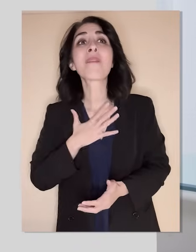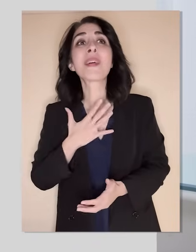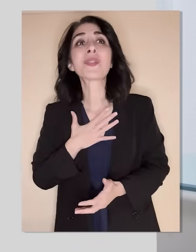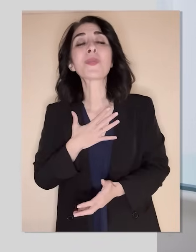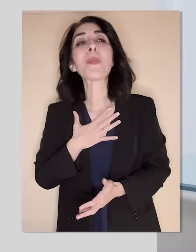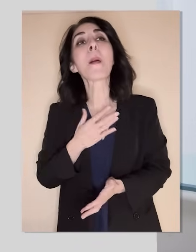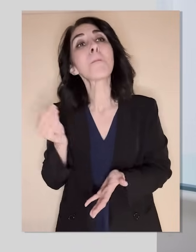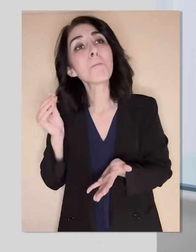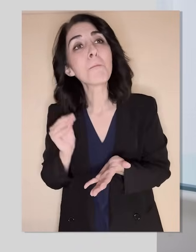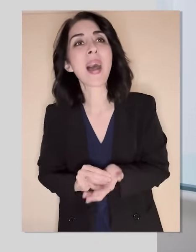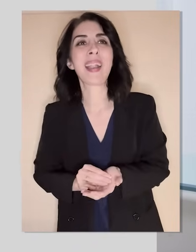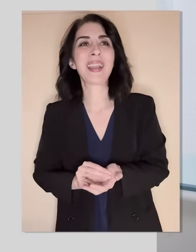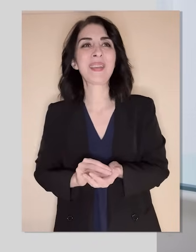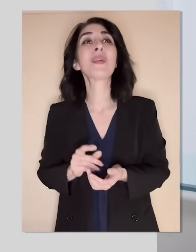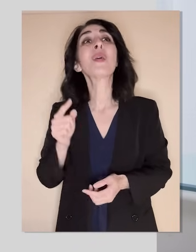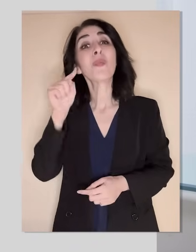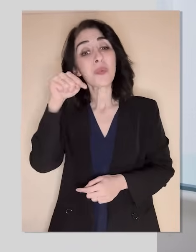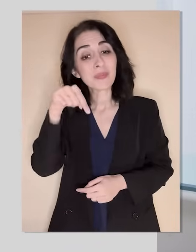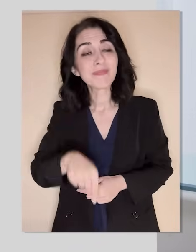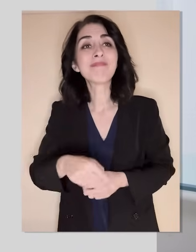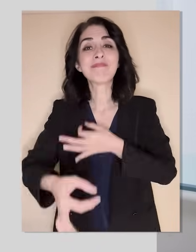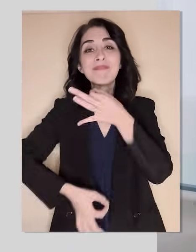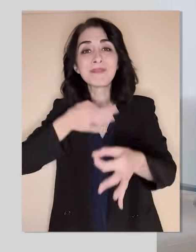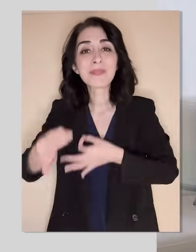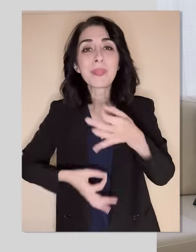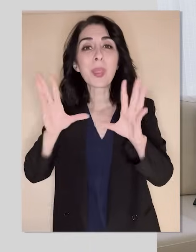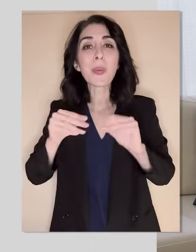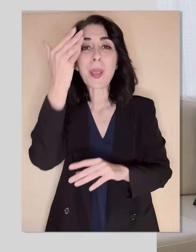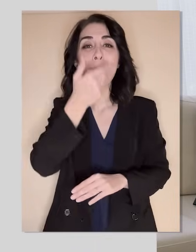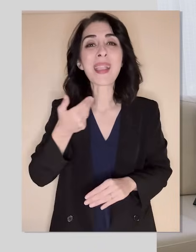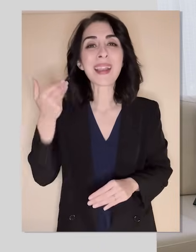you again. Thank you so much for being here and for talking to us about